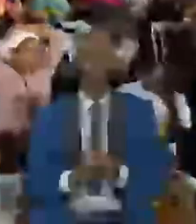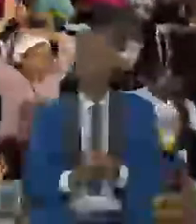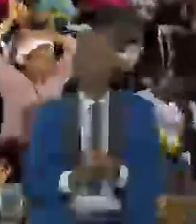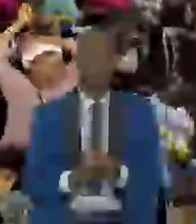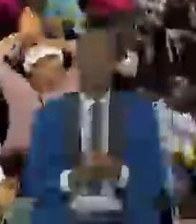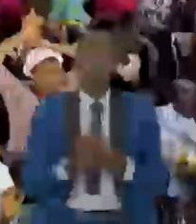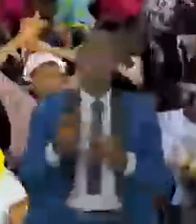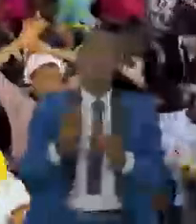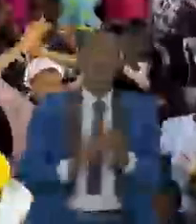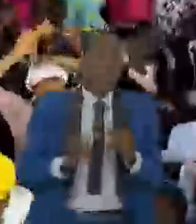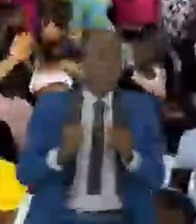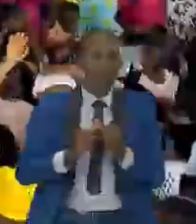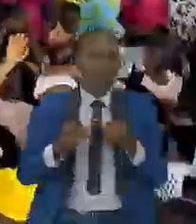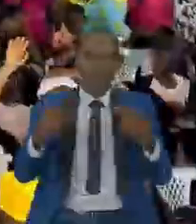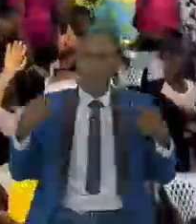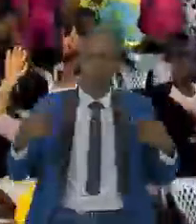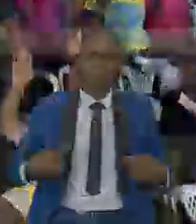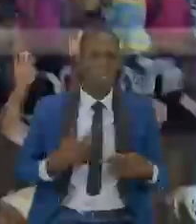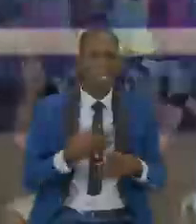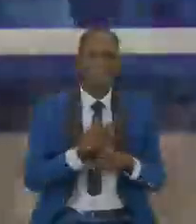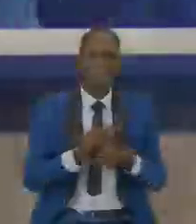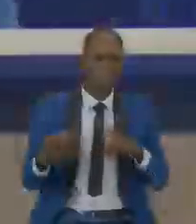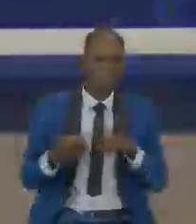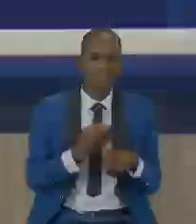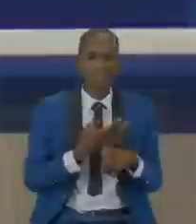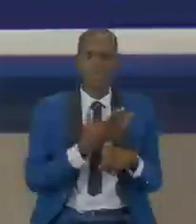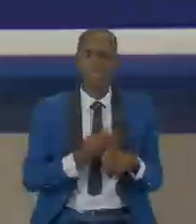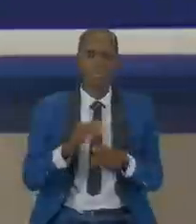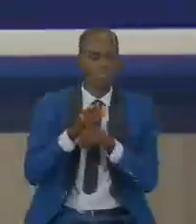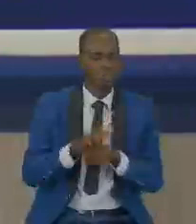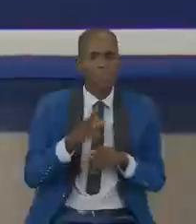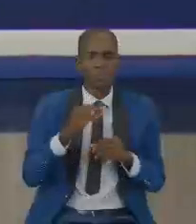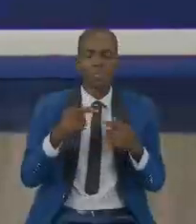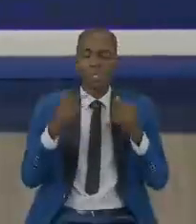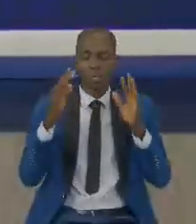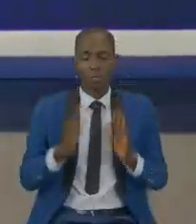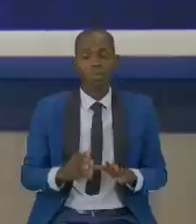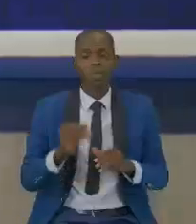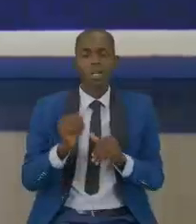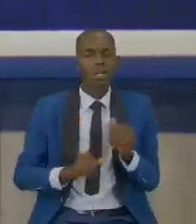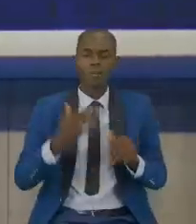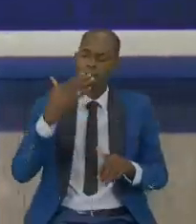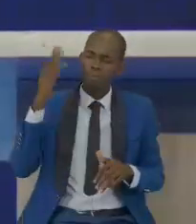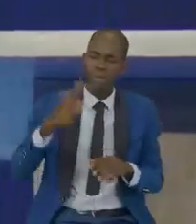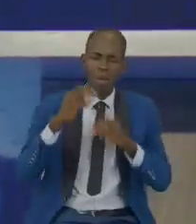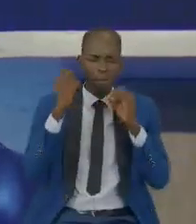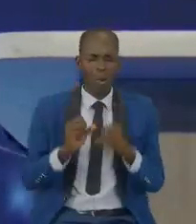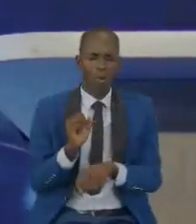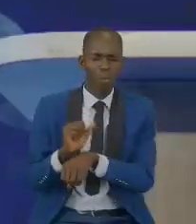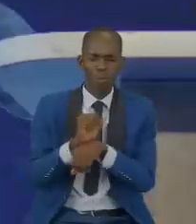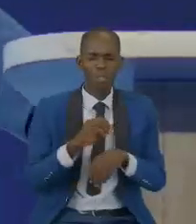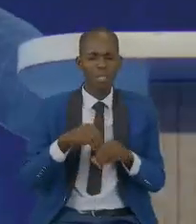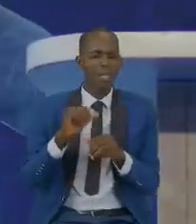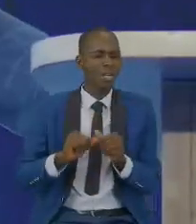Every affliction of the enemy, every evil power operating in every